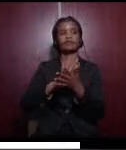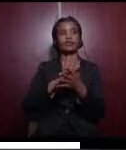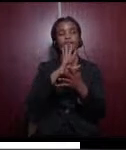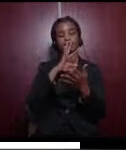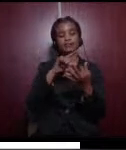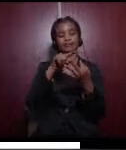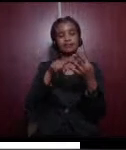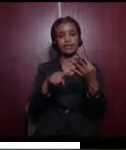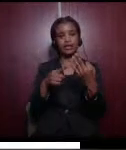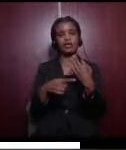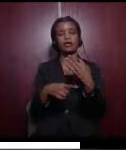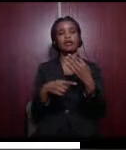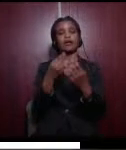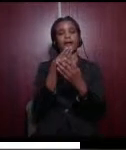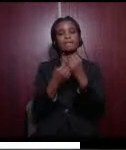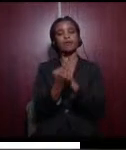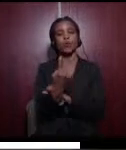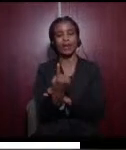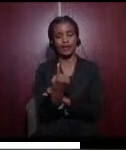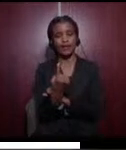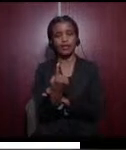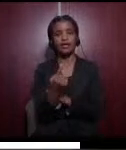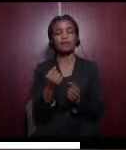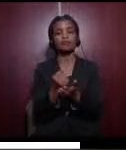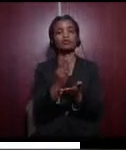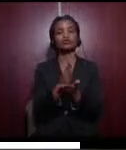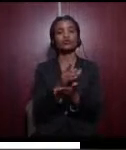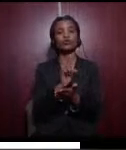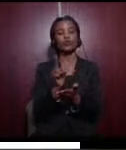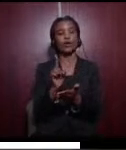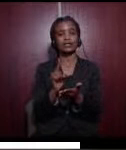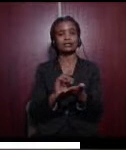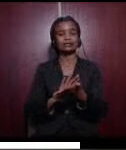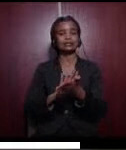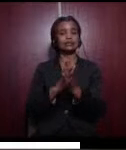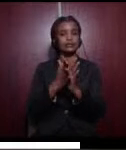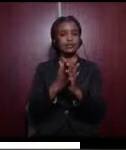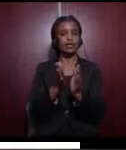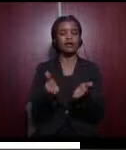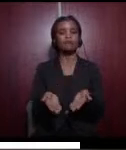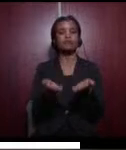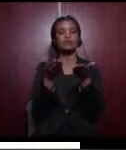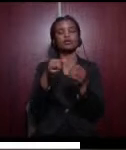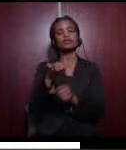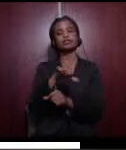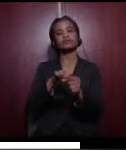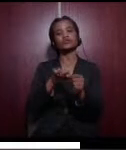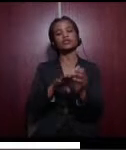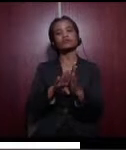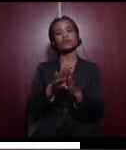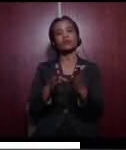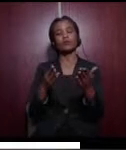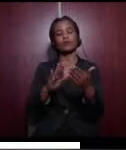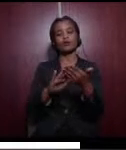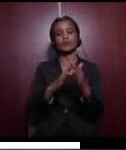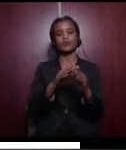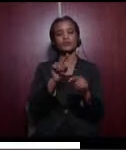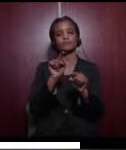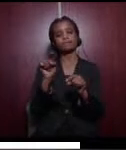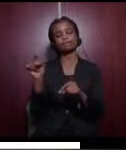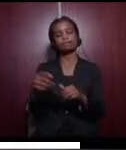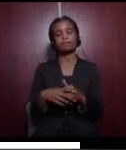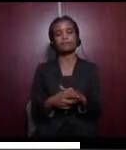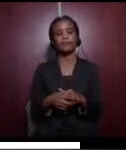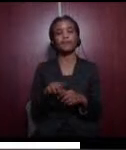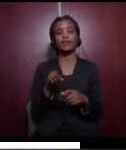Fund, so as to focus proactive mitigation of disasters and promote the social development of communities. So this